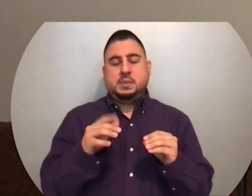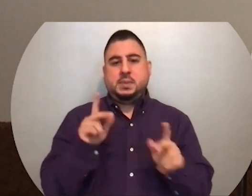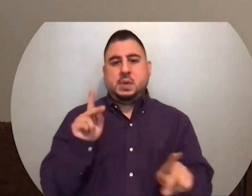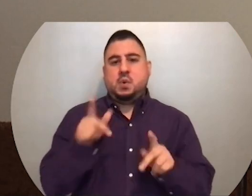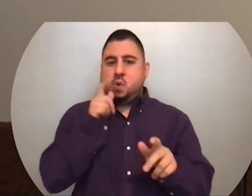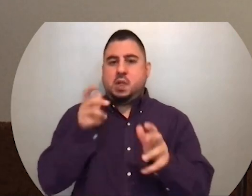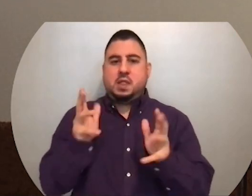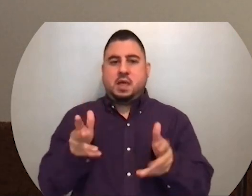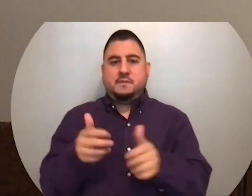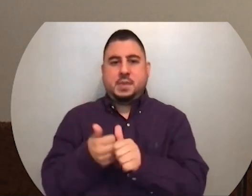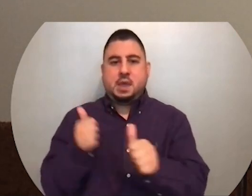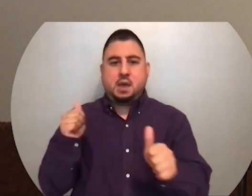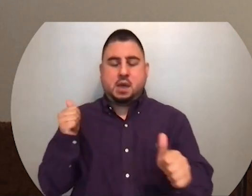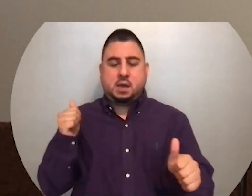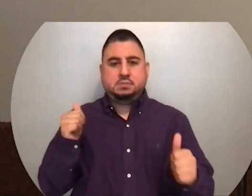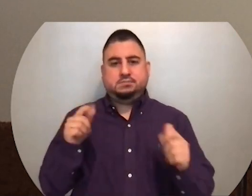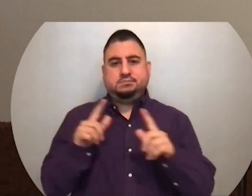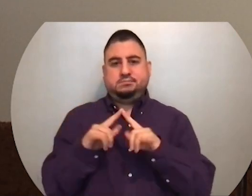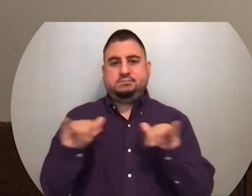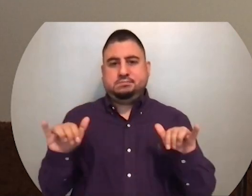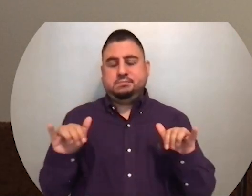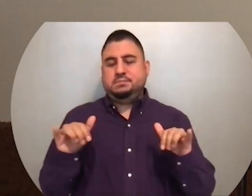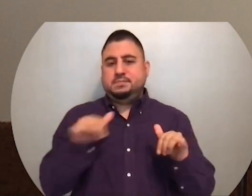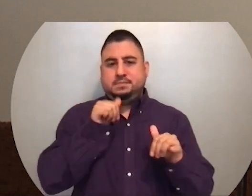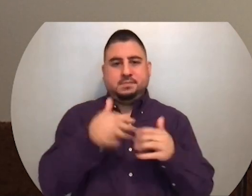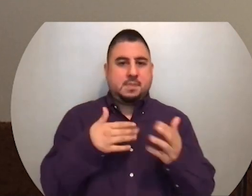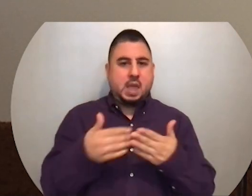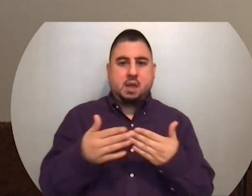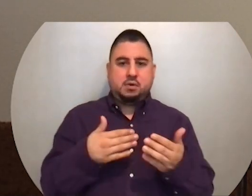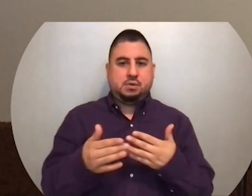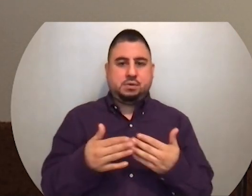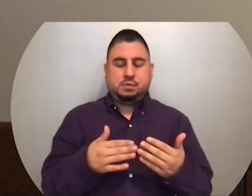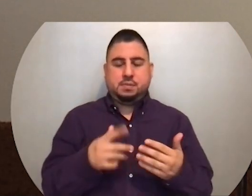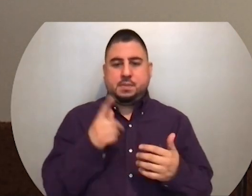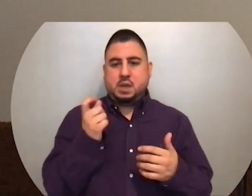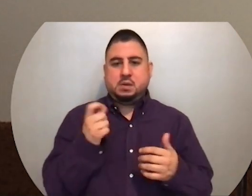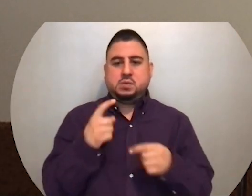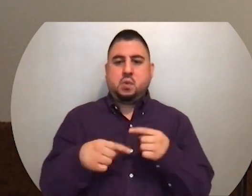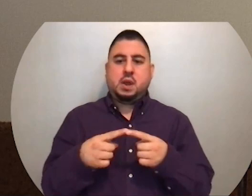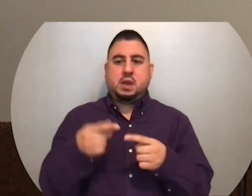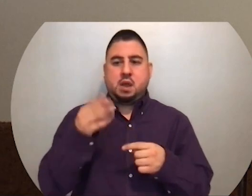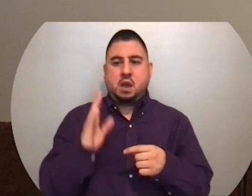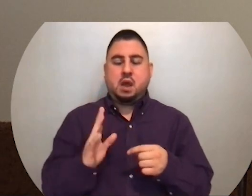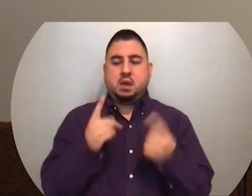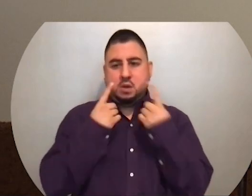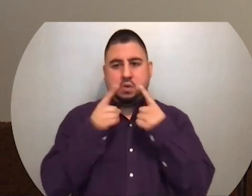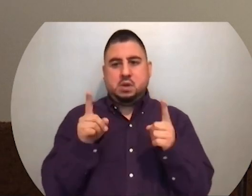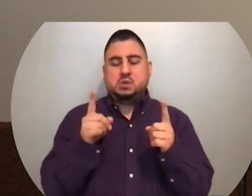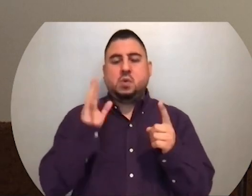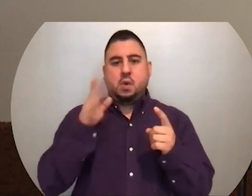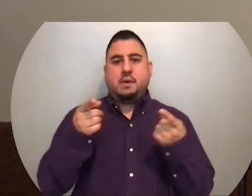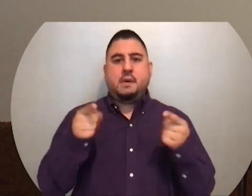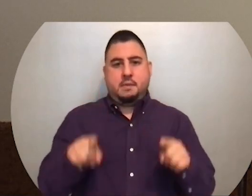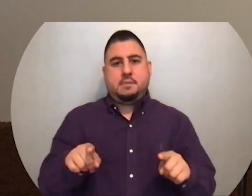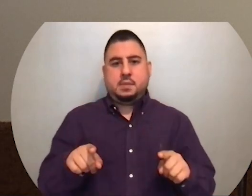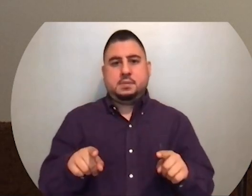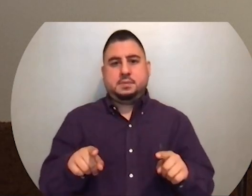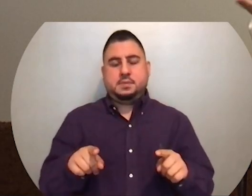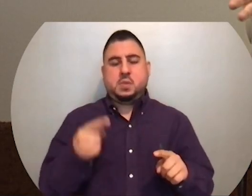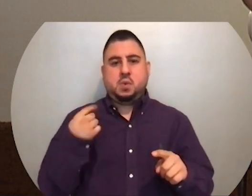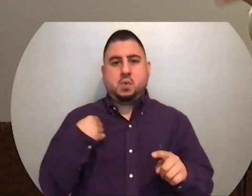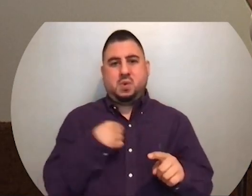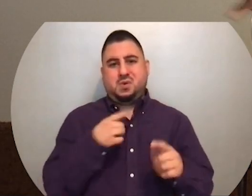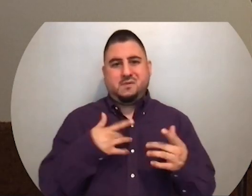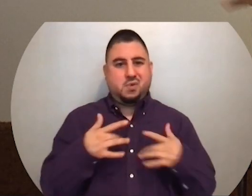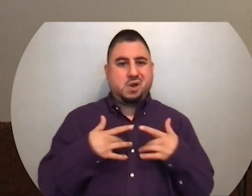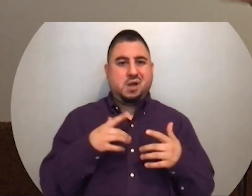behind, etc., etc. That really matters little, because what God decrees will happen regardless. And we don't have to